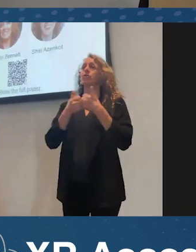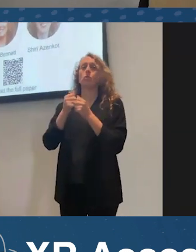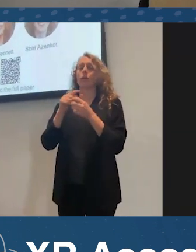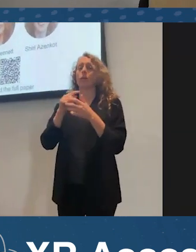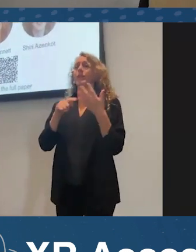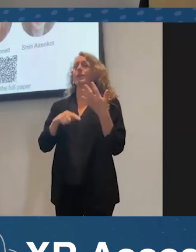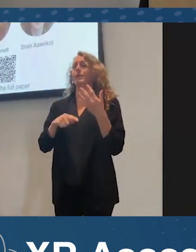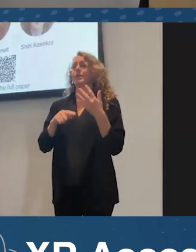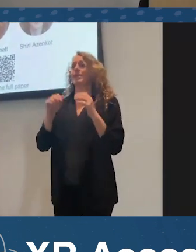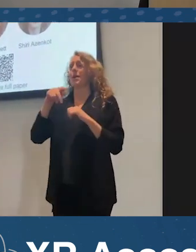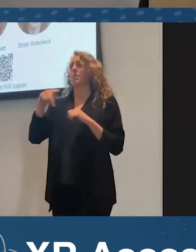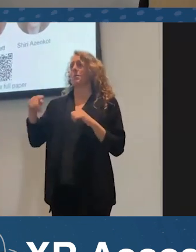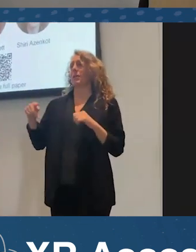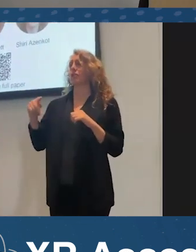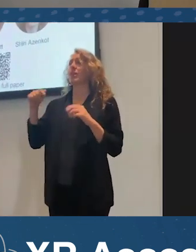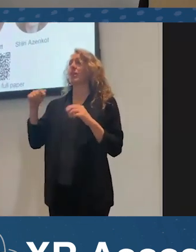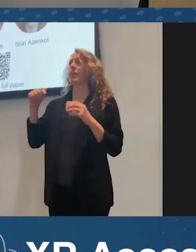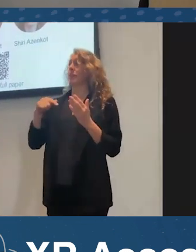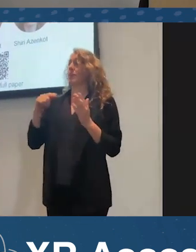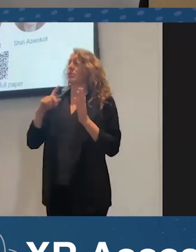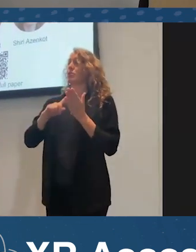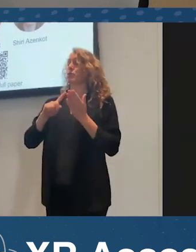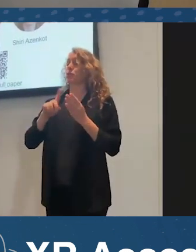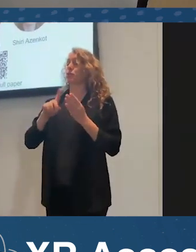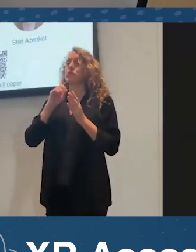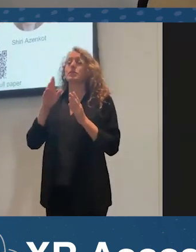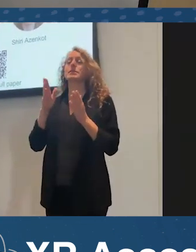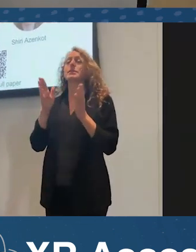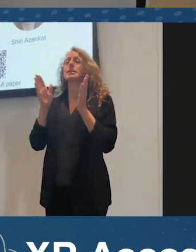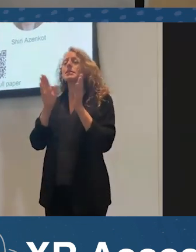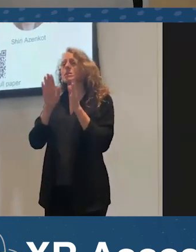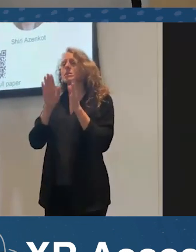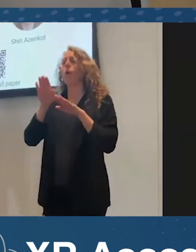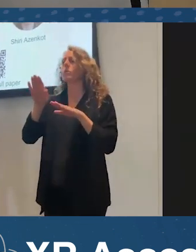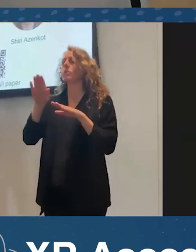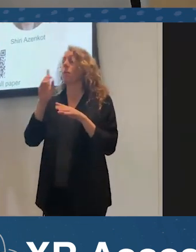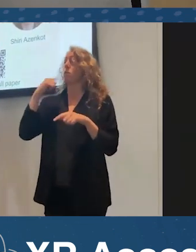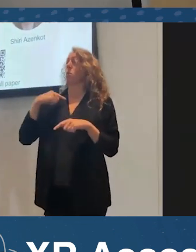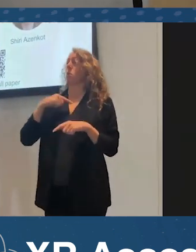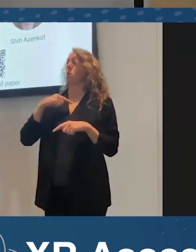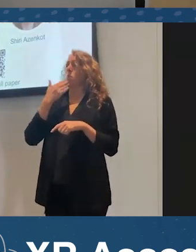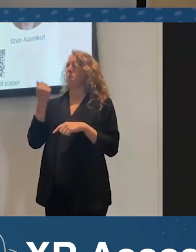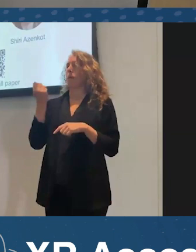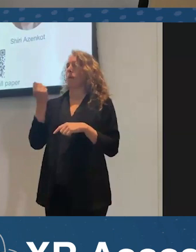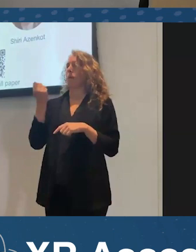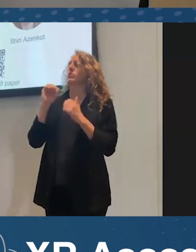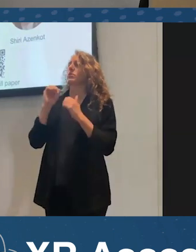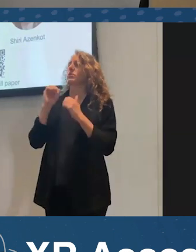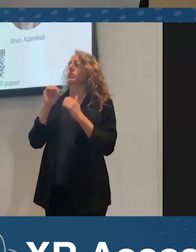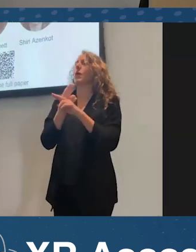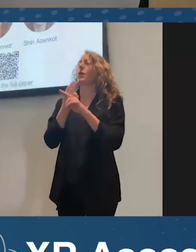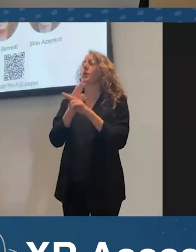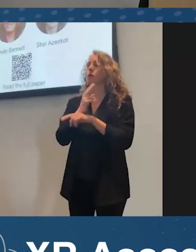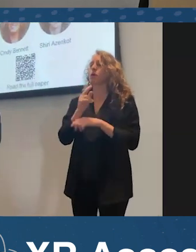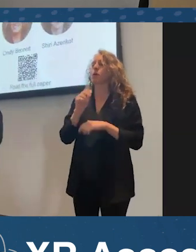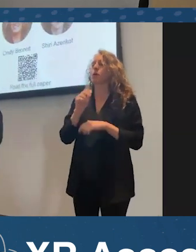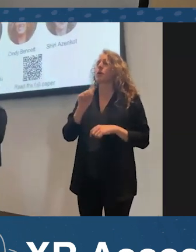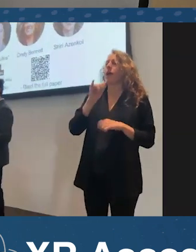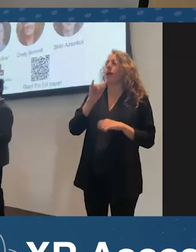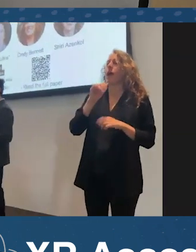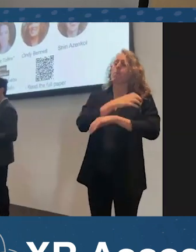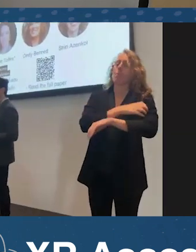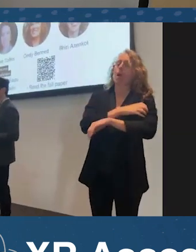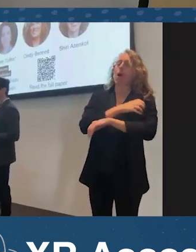applications. This study is a small step towards bettering our understanding of how BLB people use AI-powered XR applications,